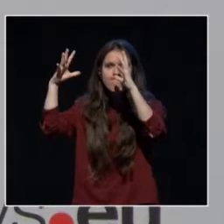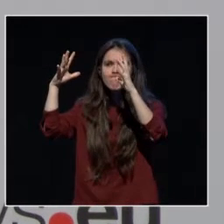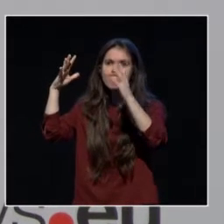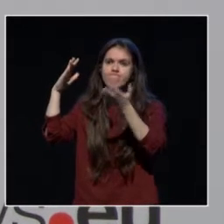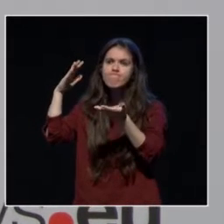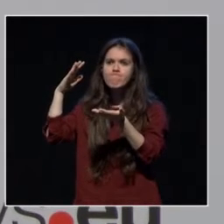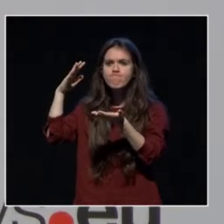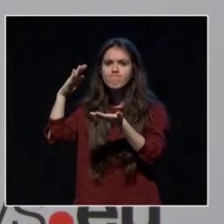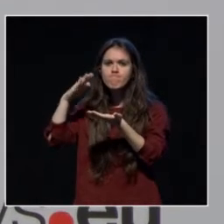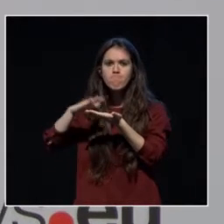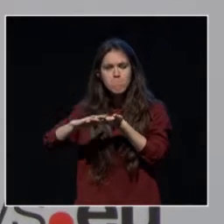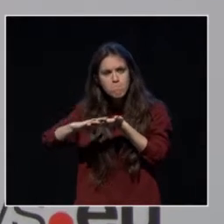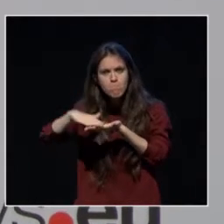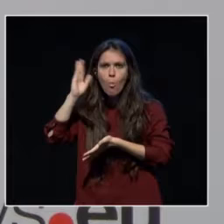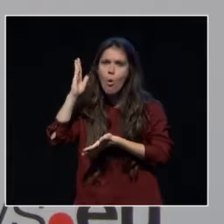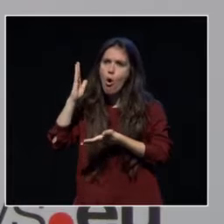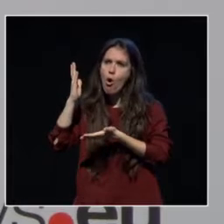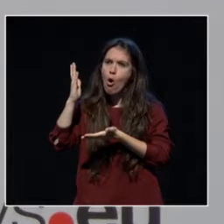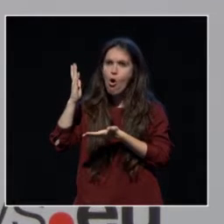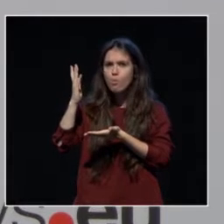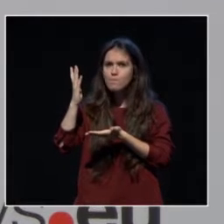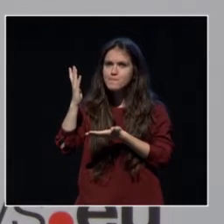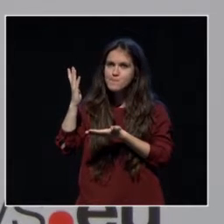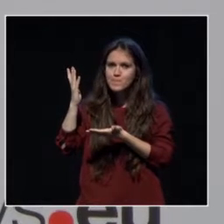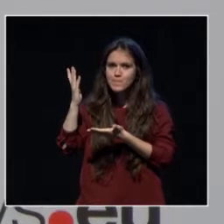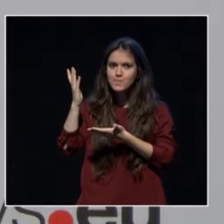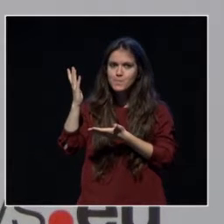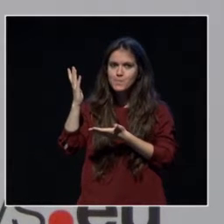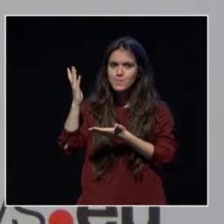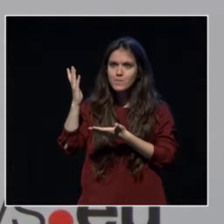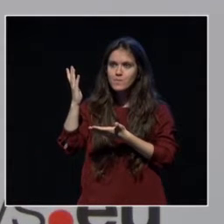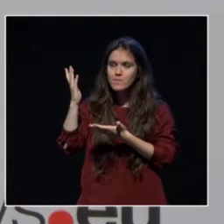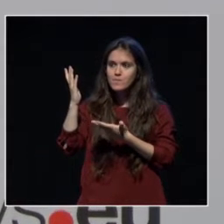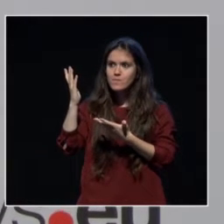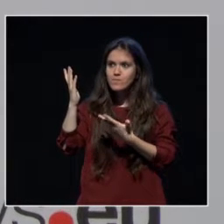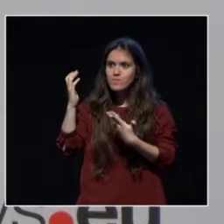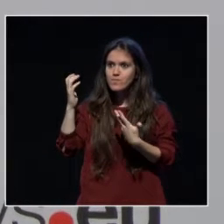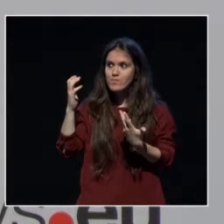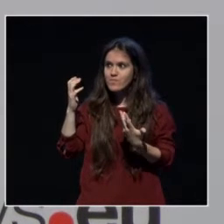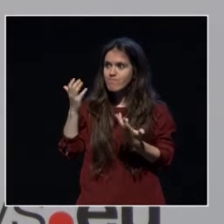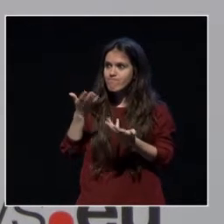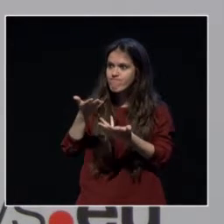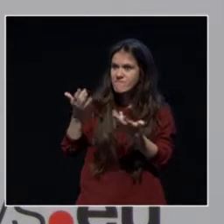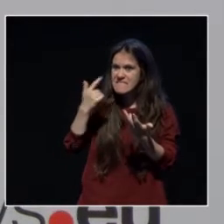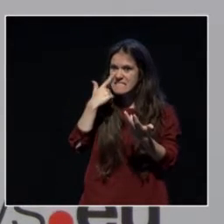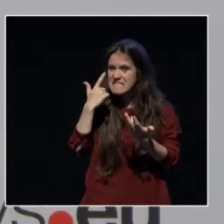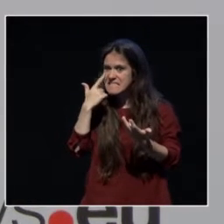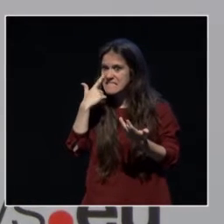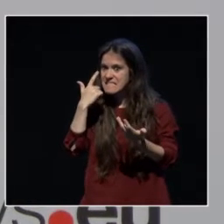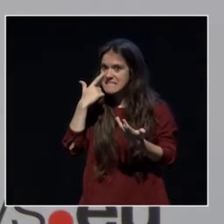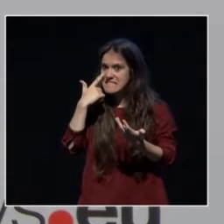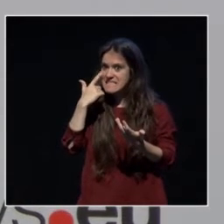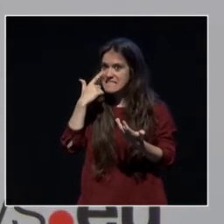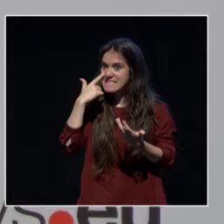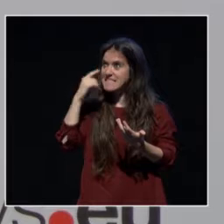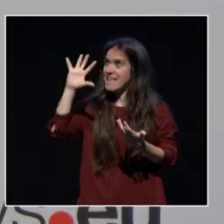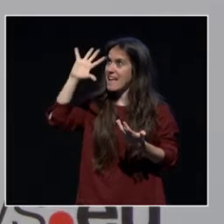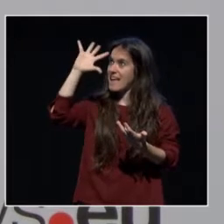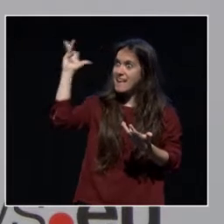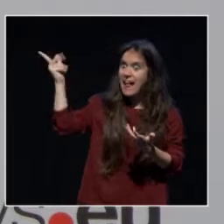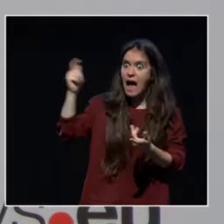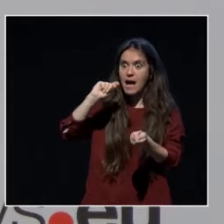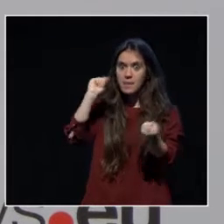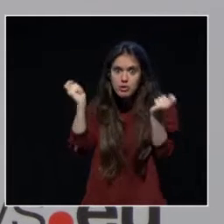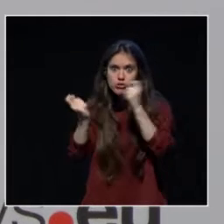purpose of integrating a desperate need for getting climate change under control and